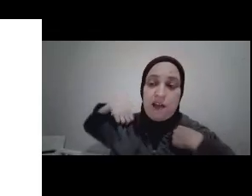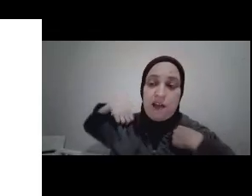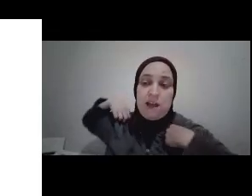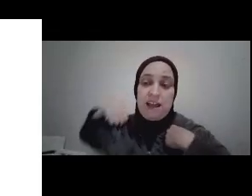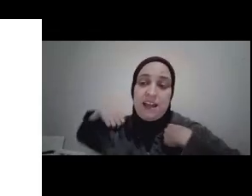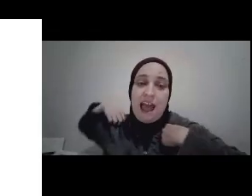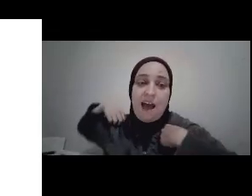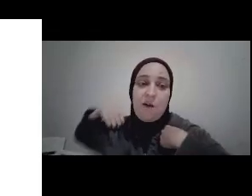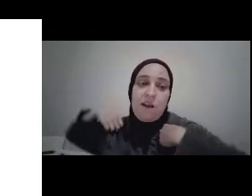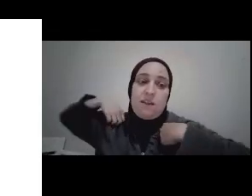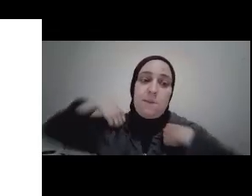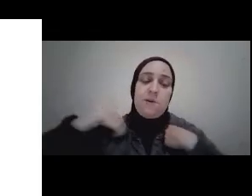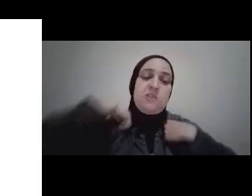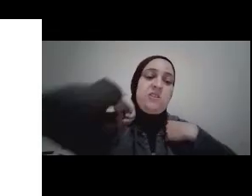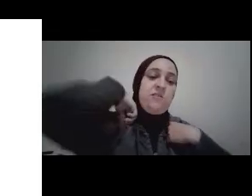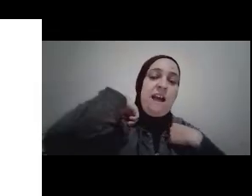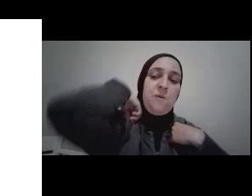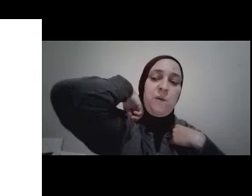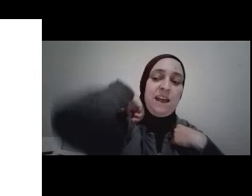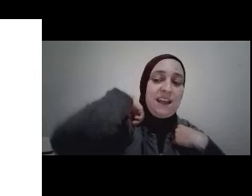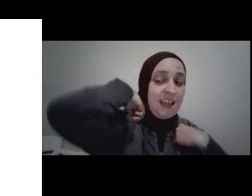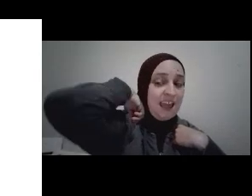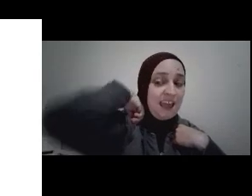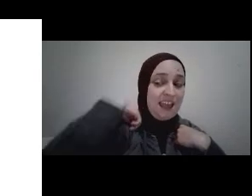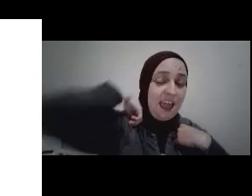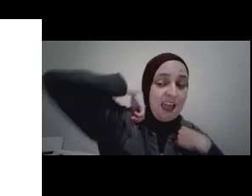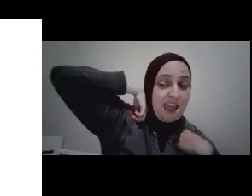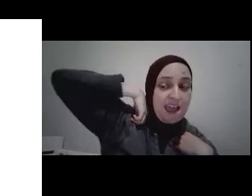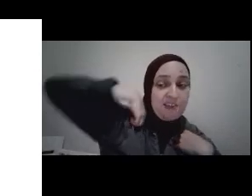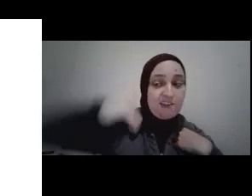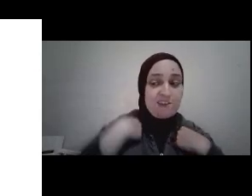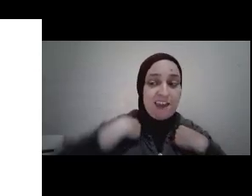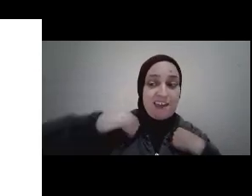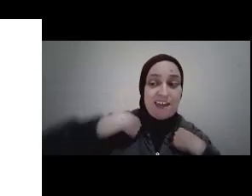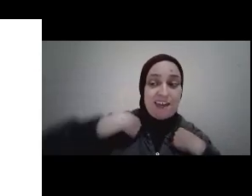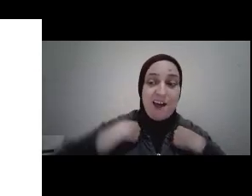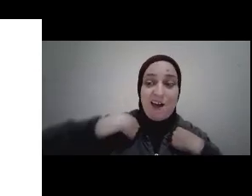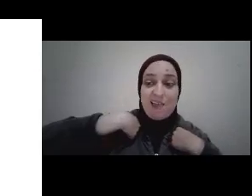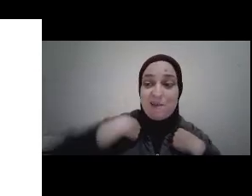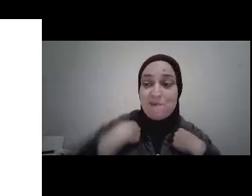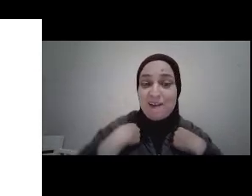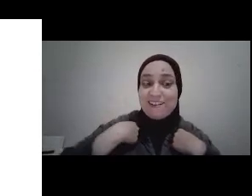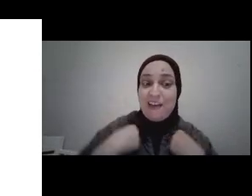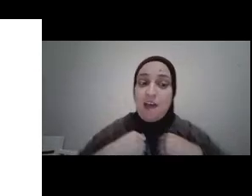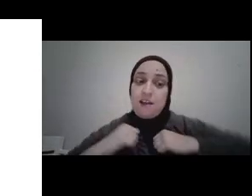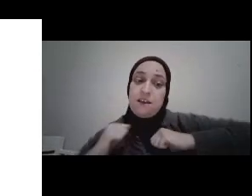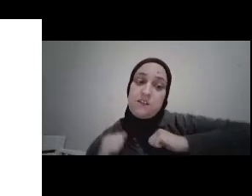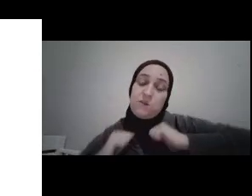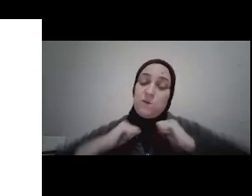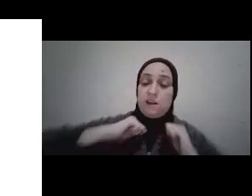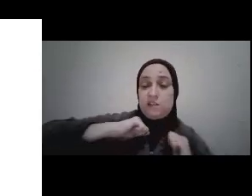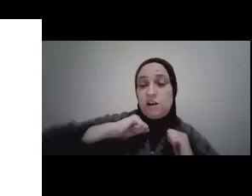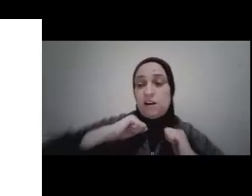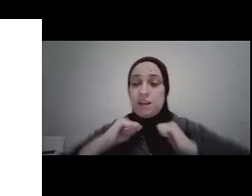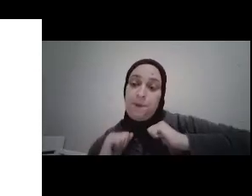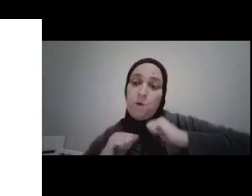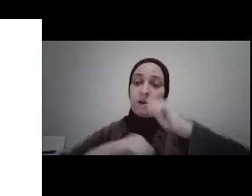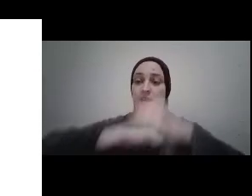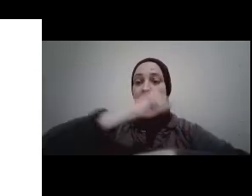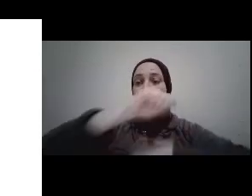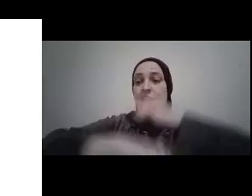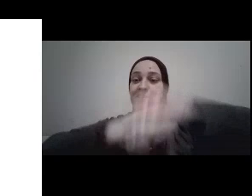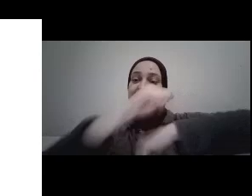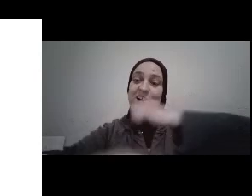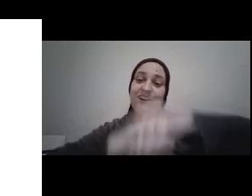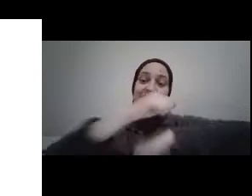your right wing out. You put your right wing in and you shake it all about. You do the turkey